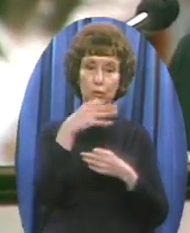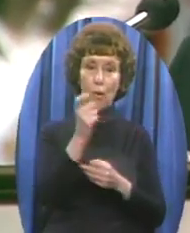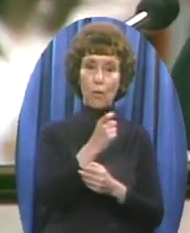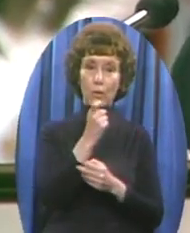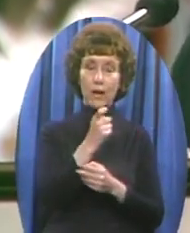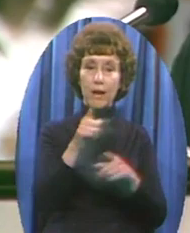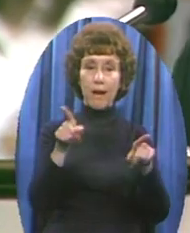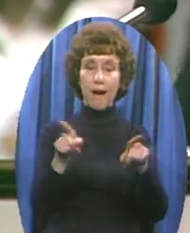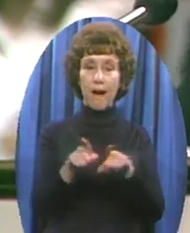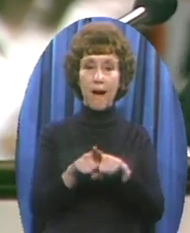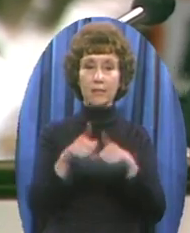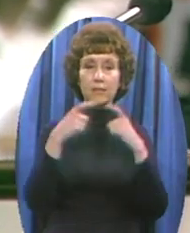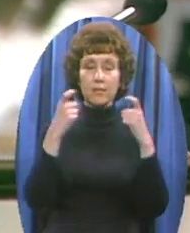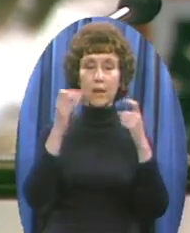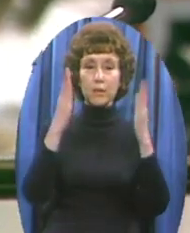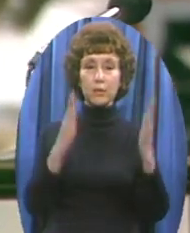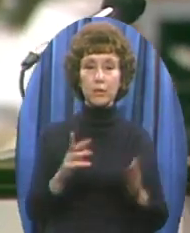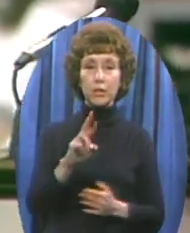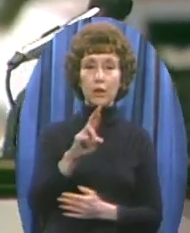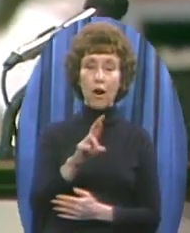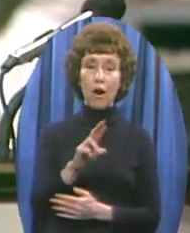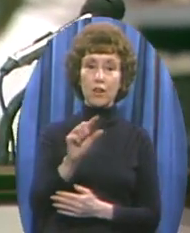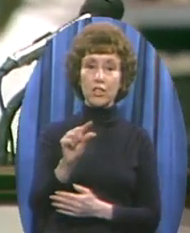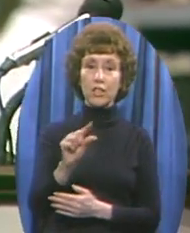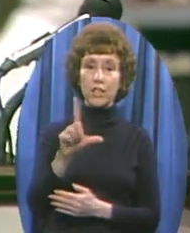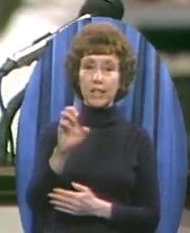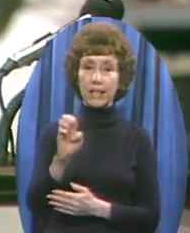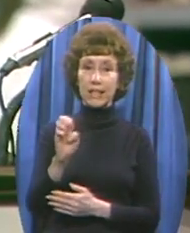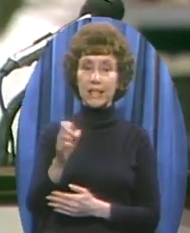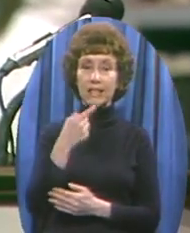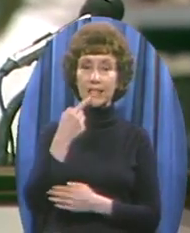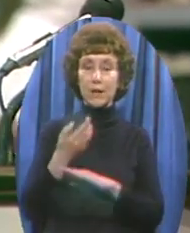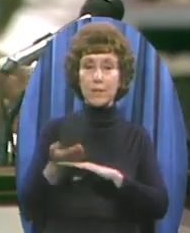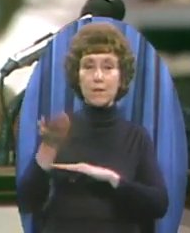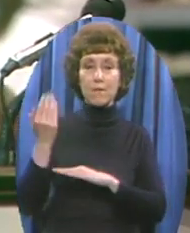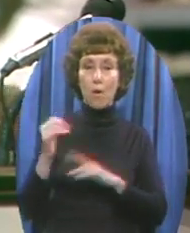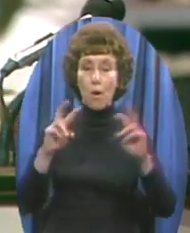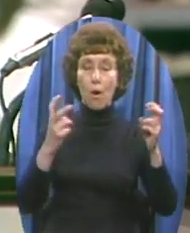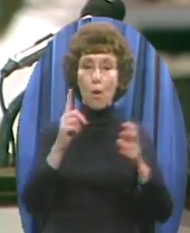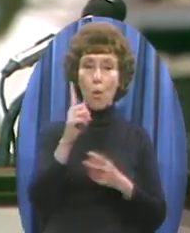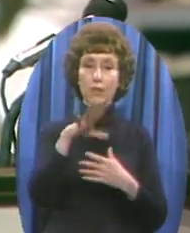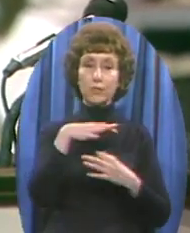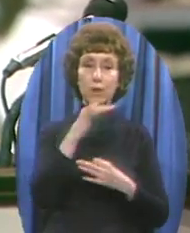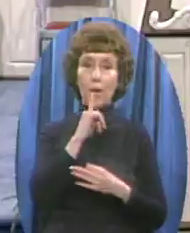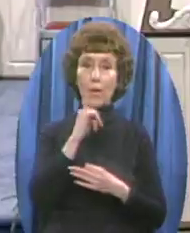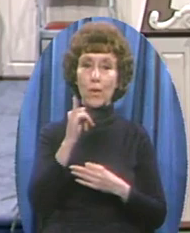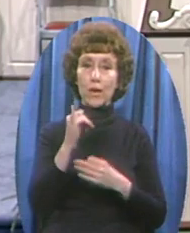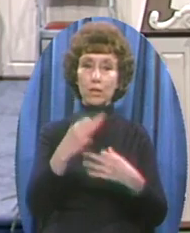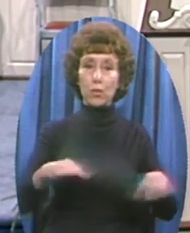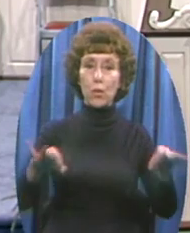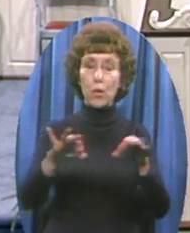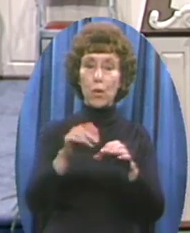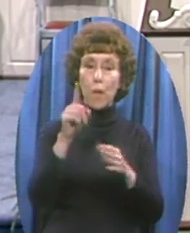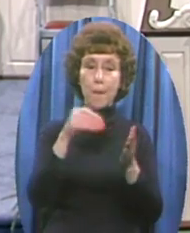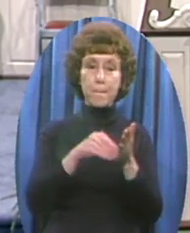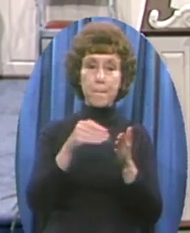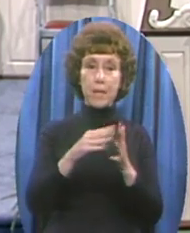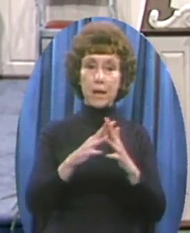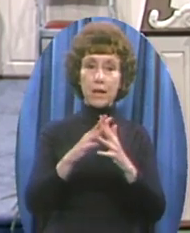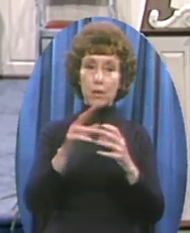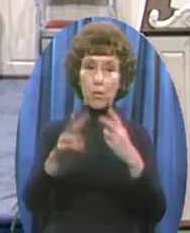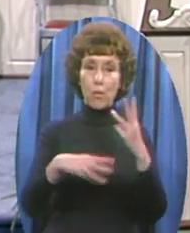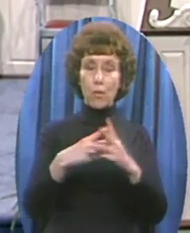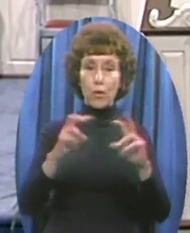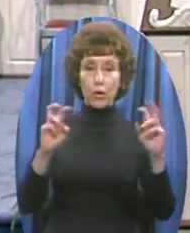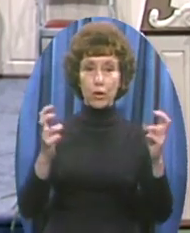famous preacher R.G. Lee once said, one soul is worth a million worlds. They believe that. They believe, as Billy Sunday preached